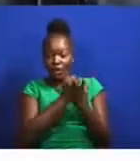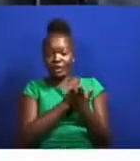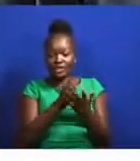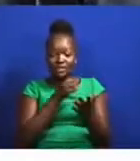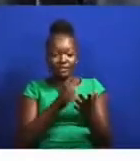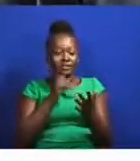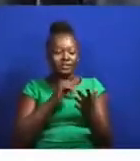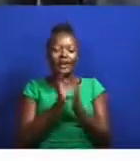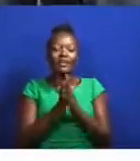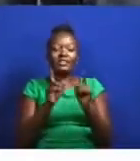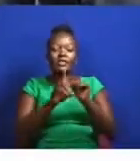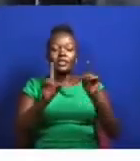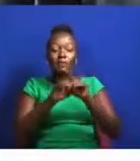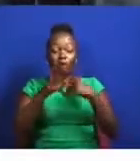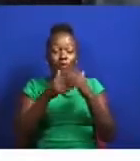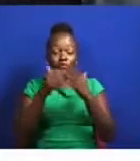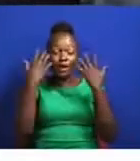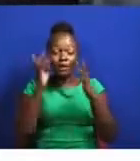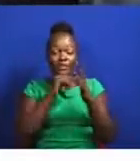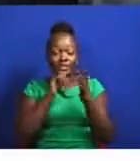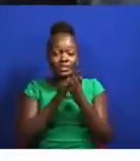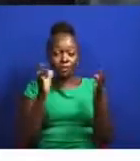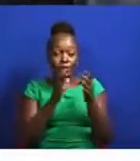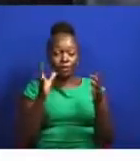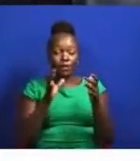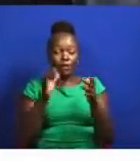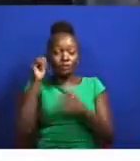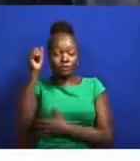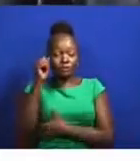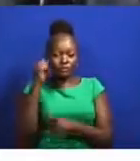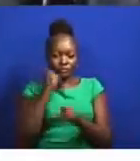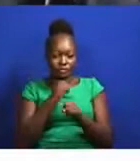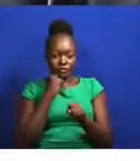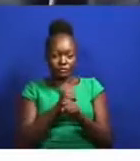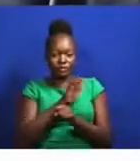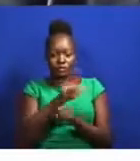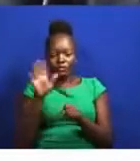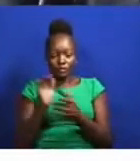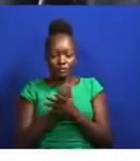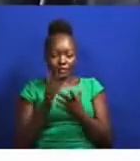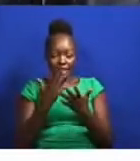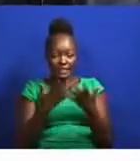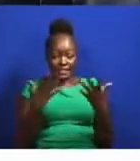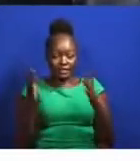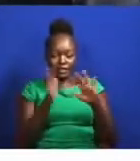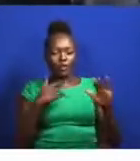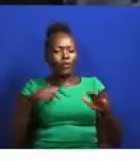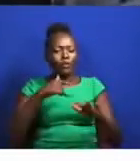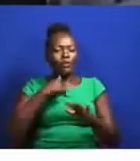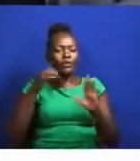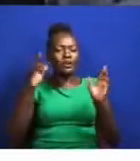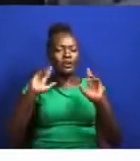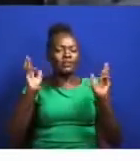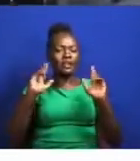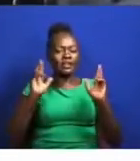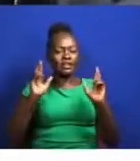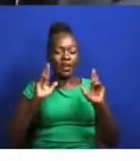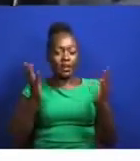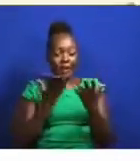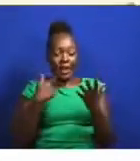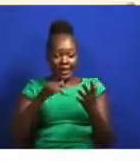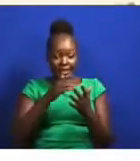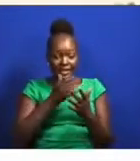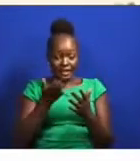And of course, you are aware that political parties will be doing their primaries. So we are actually where we are supposed